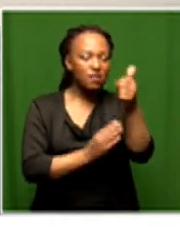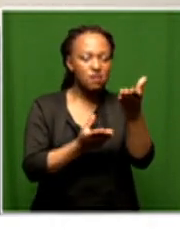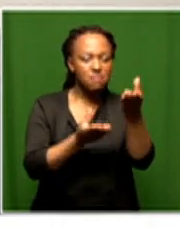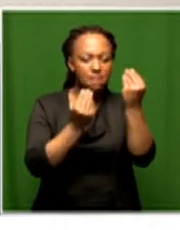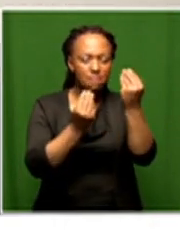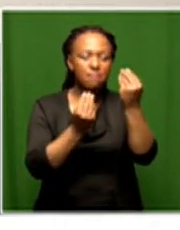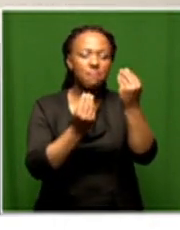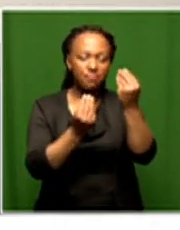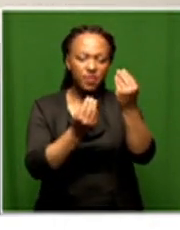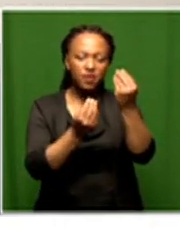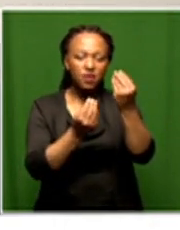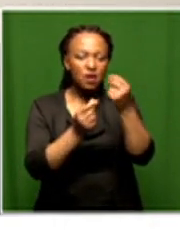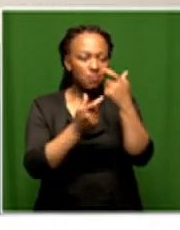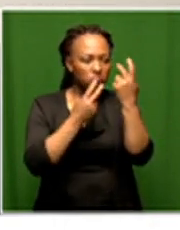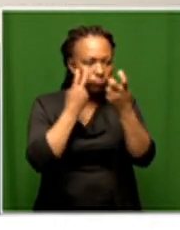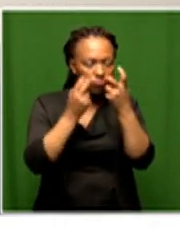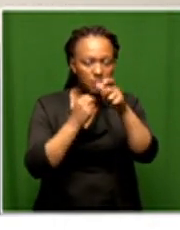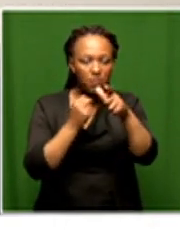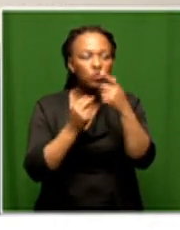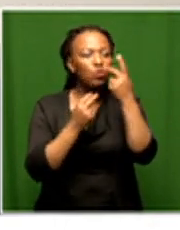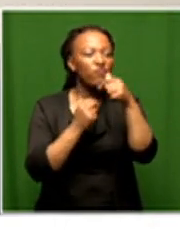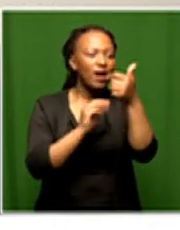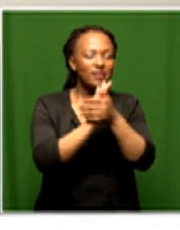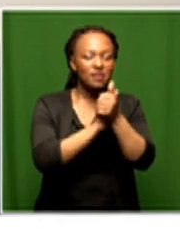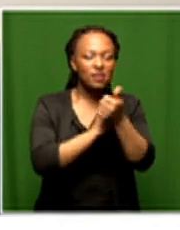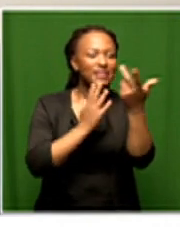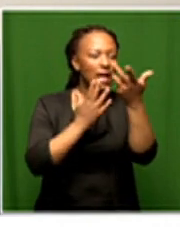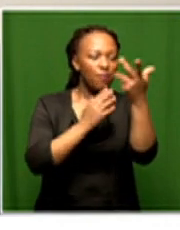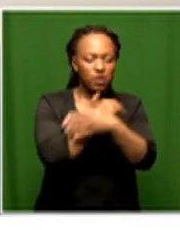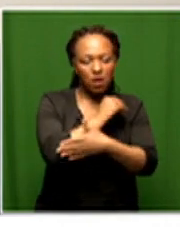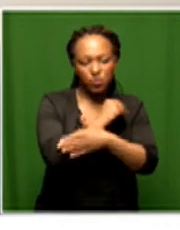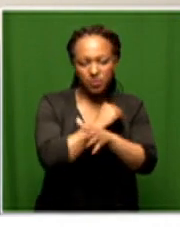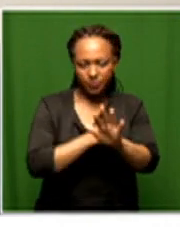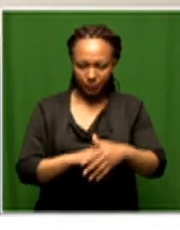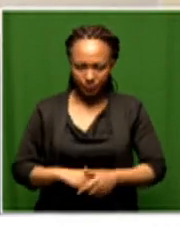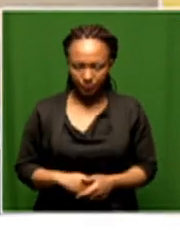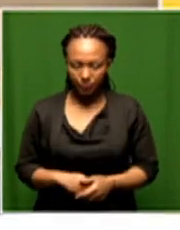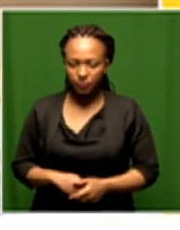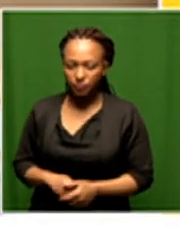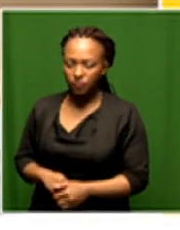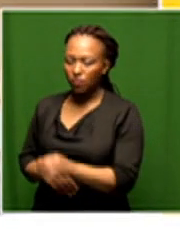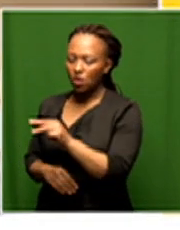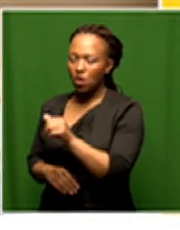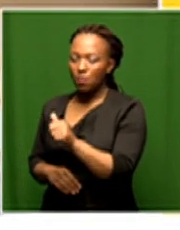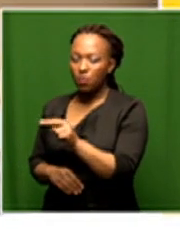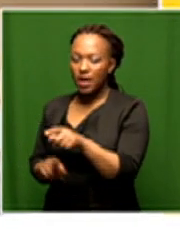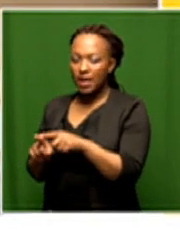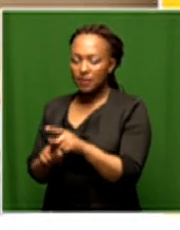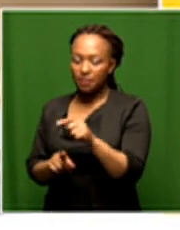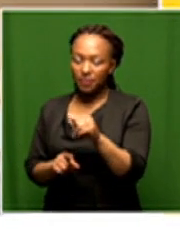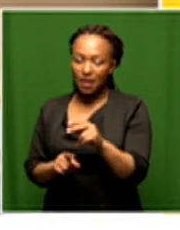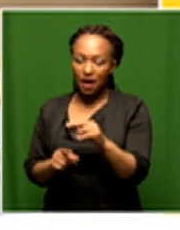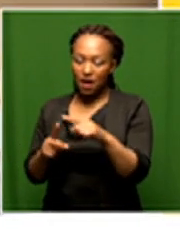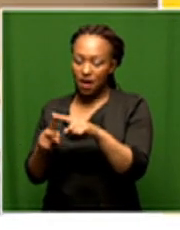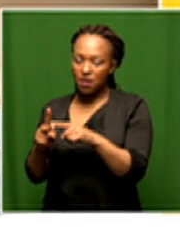find, people that are looking for the skill elsewhere. All right, Morena and Tanya, great chatting to you. Thank you so much for your